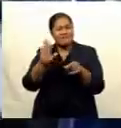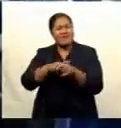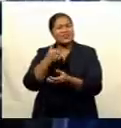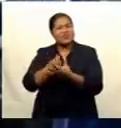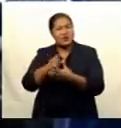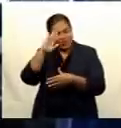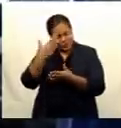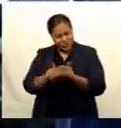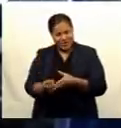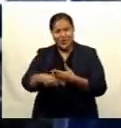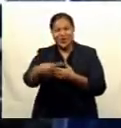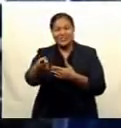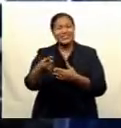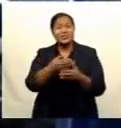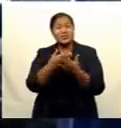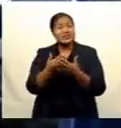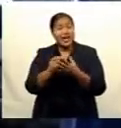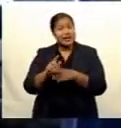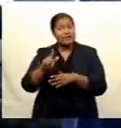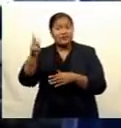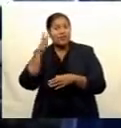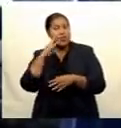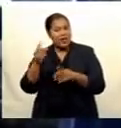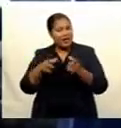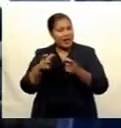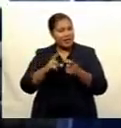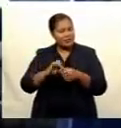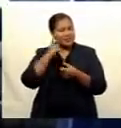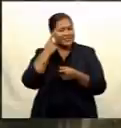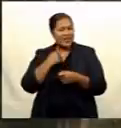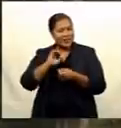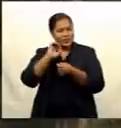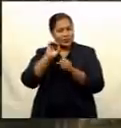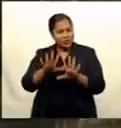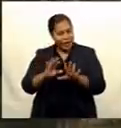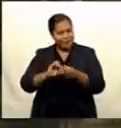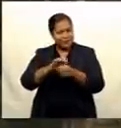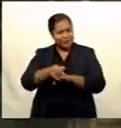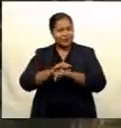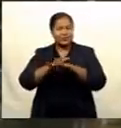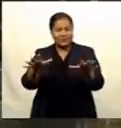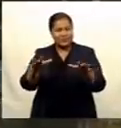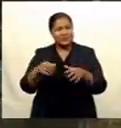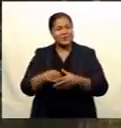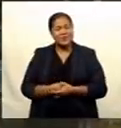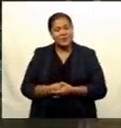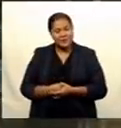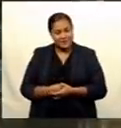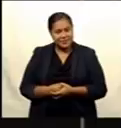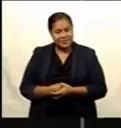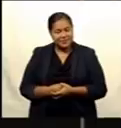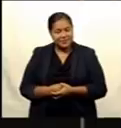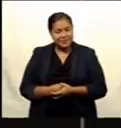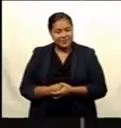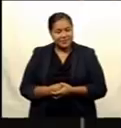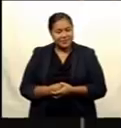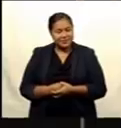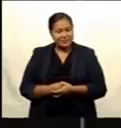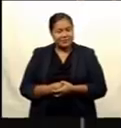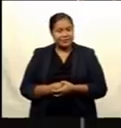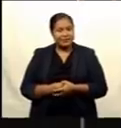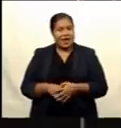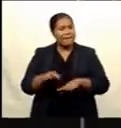their studies remotely while the country works towards stomping out COVID-19. Jeshulal, FBC News. The British